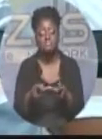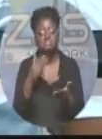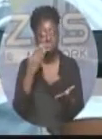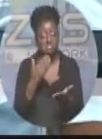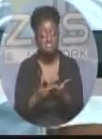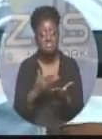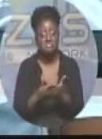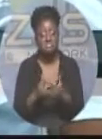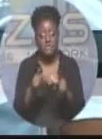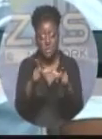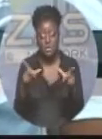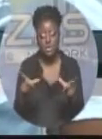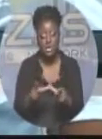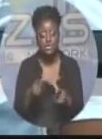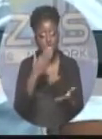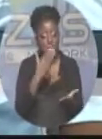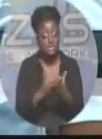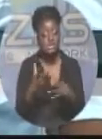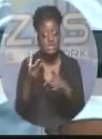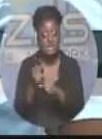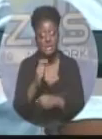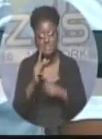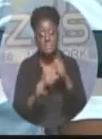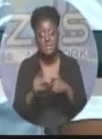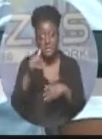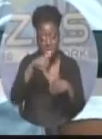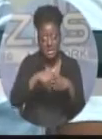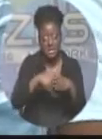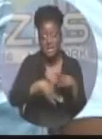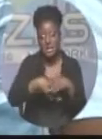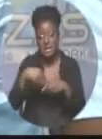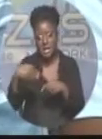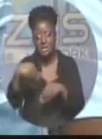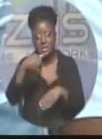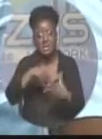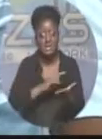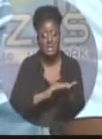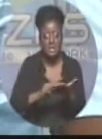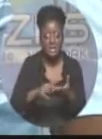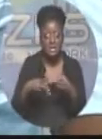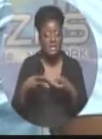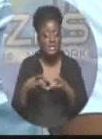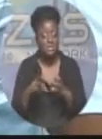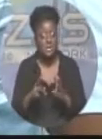location. It's good to get persons in and out in a nice way.